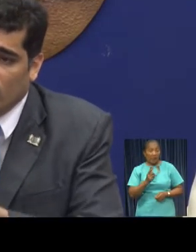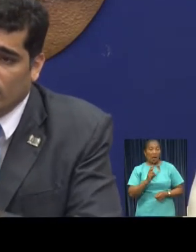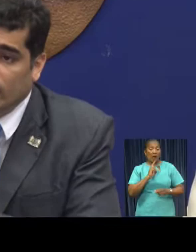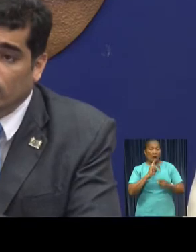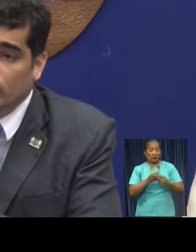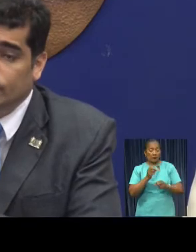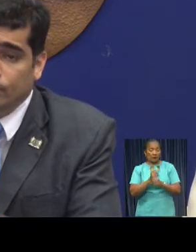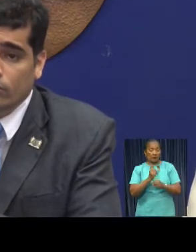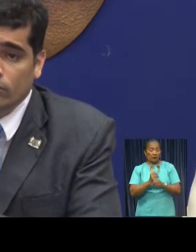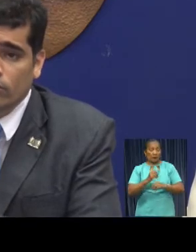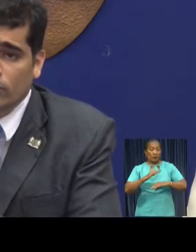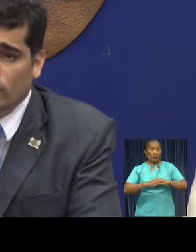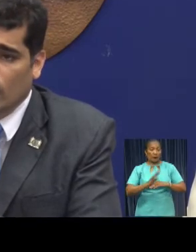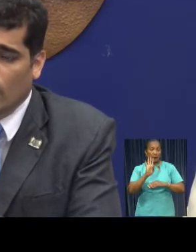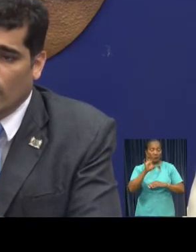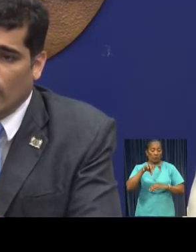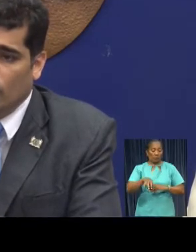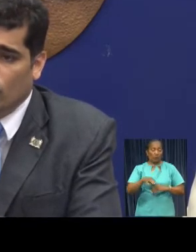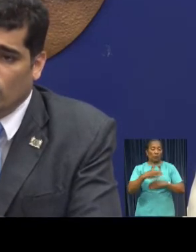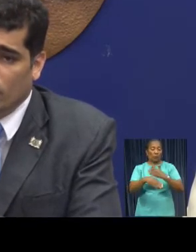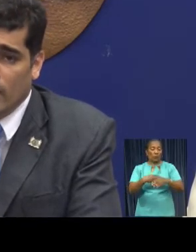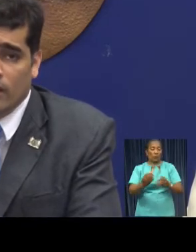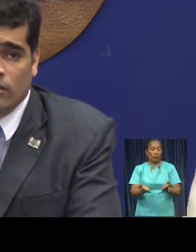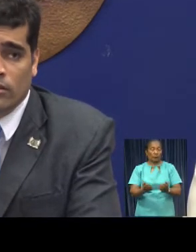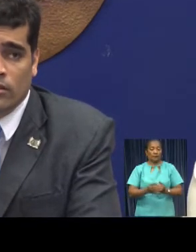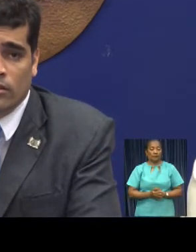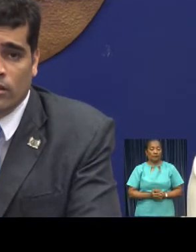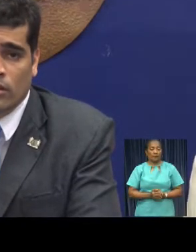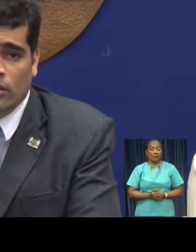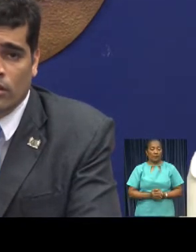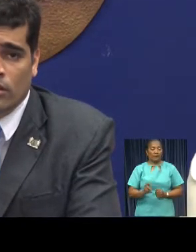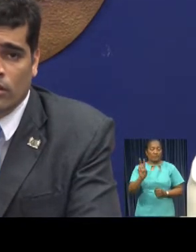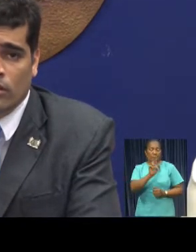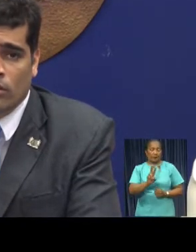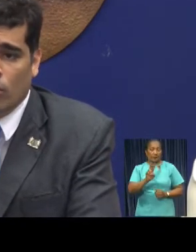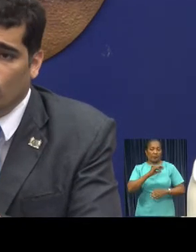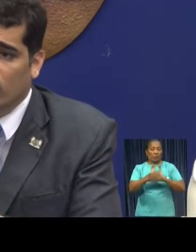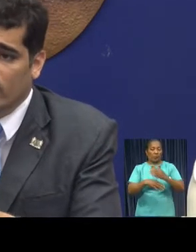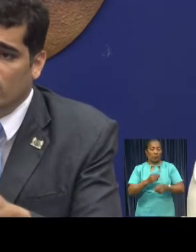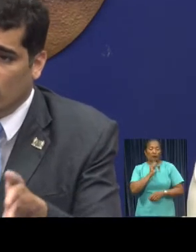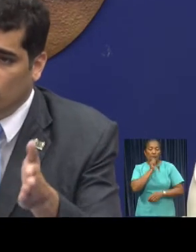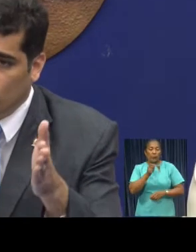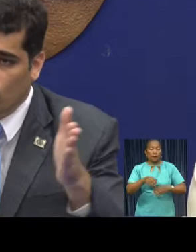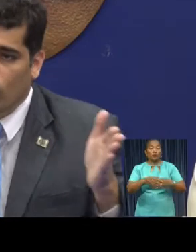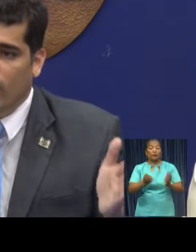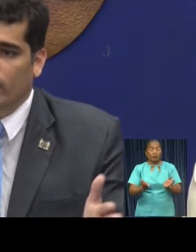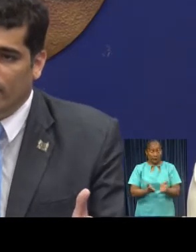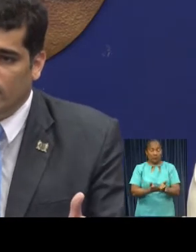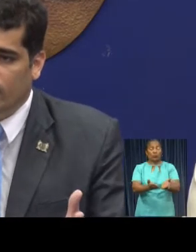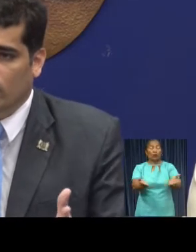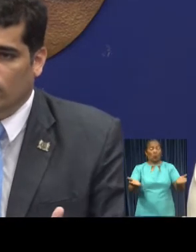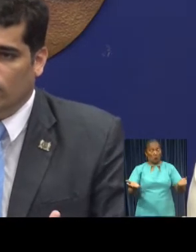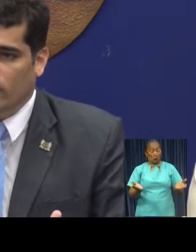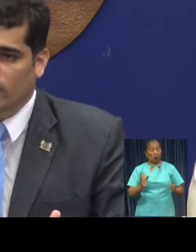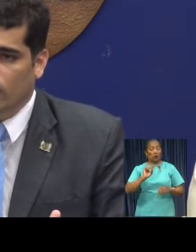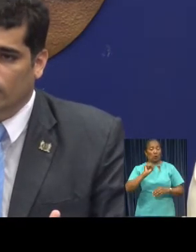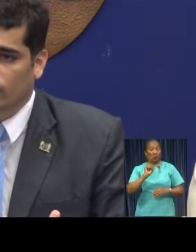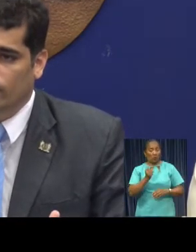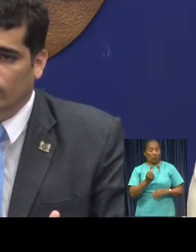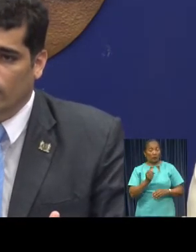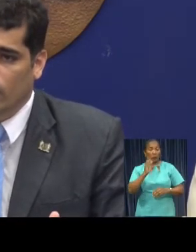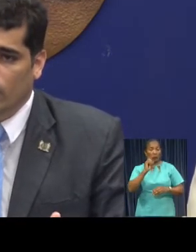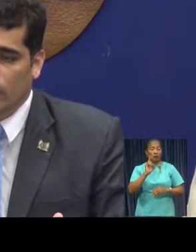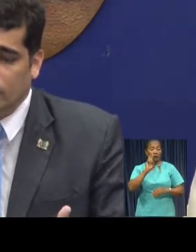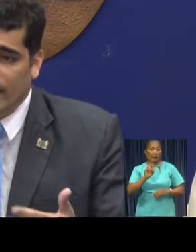in accordance with the agreements with the unions. Last Friday, a press conference was held where the